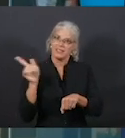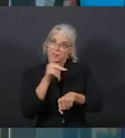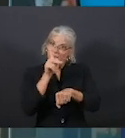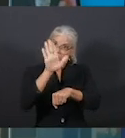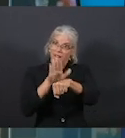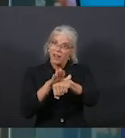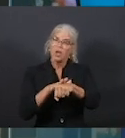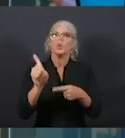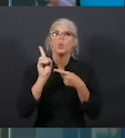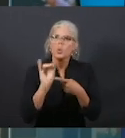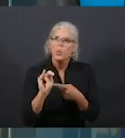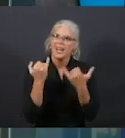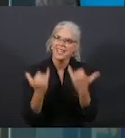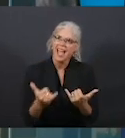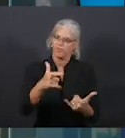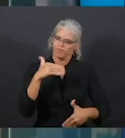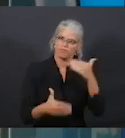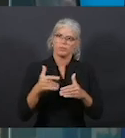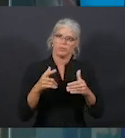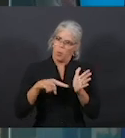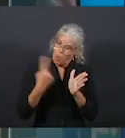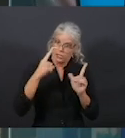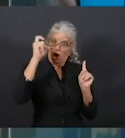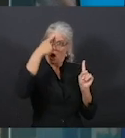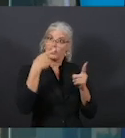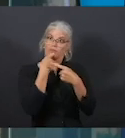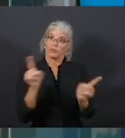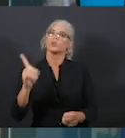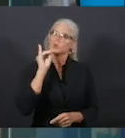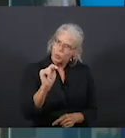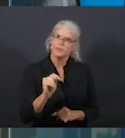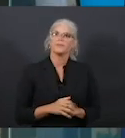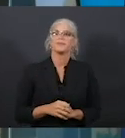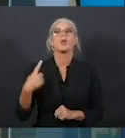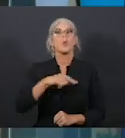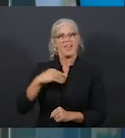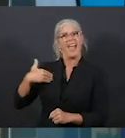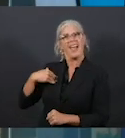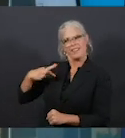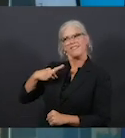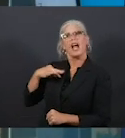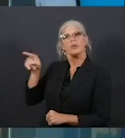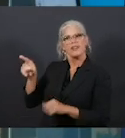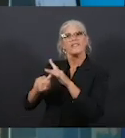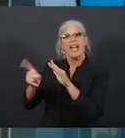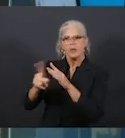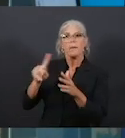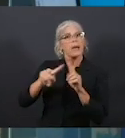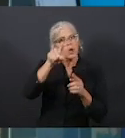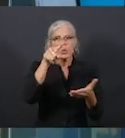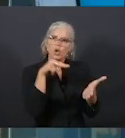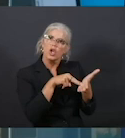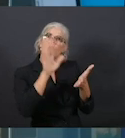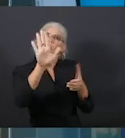As the governor indicated, we do have some counties that have voluntary and mandatory evacuation orders, but you can find out those evacuation orders from your local